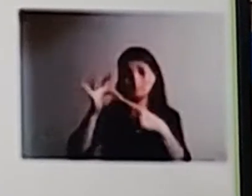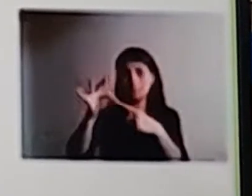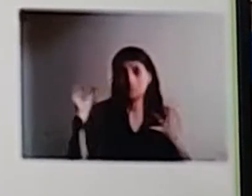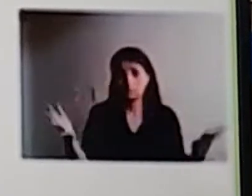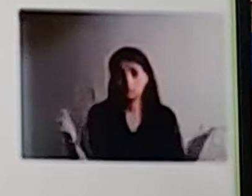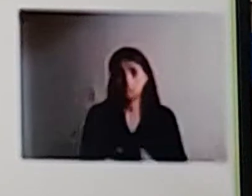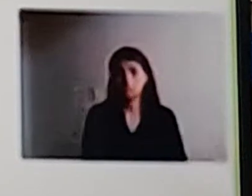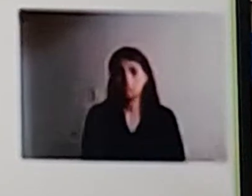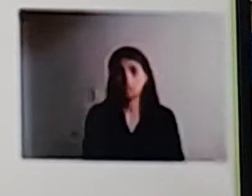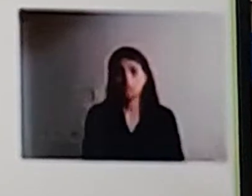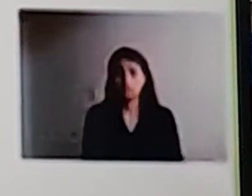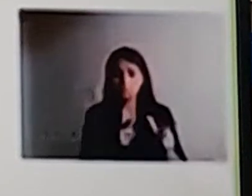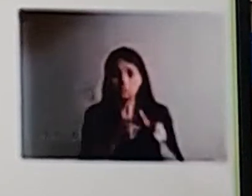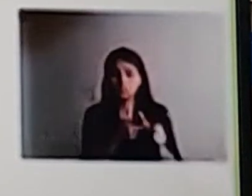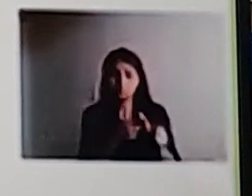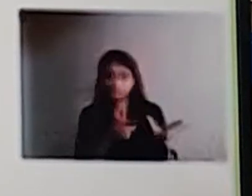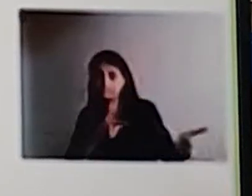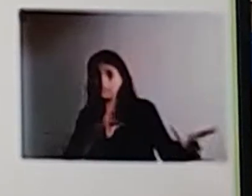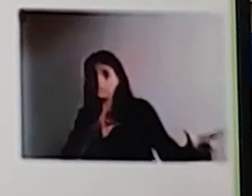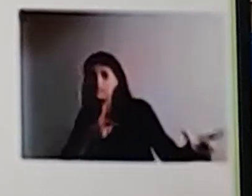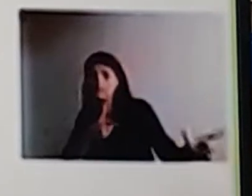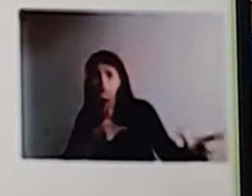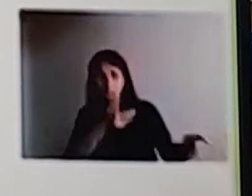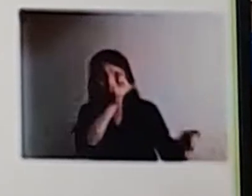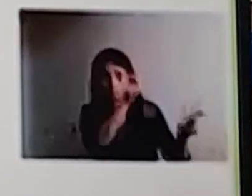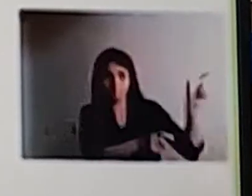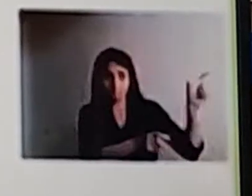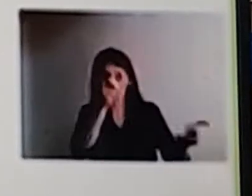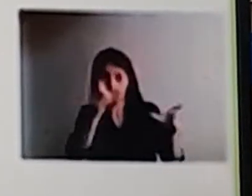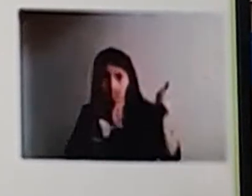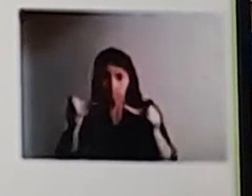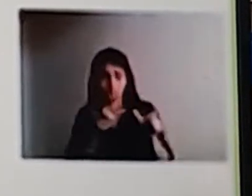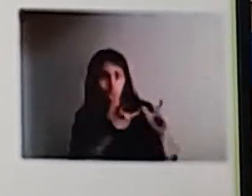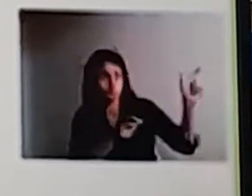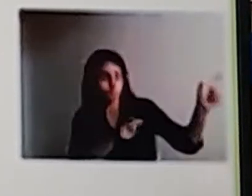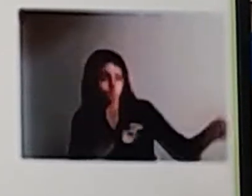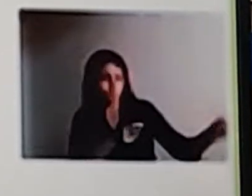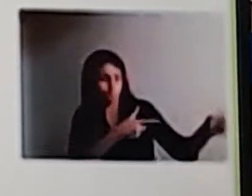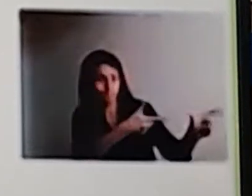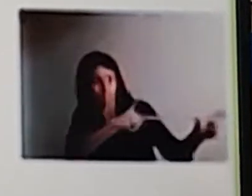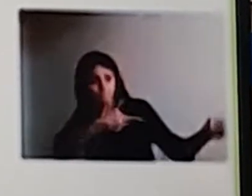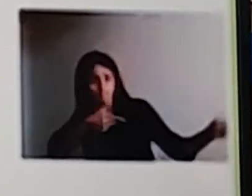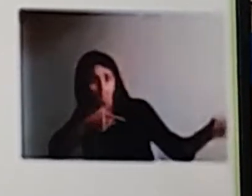meter, as you see. As well, there is a wheelchair in the side